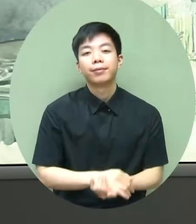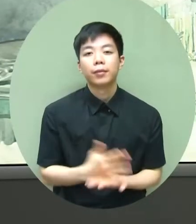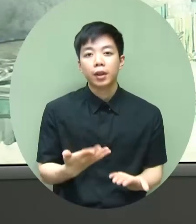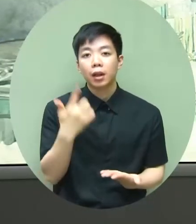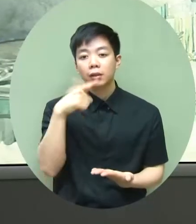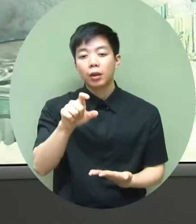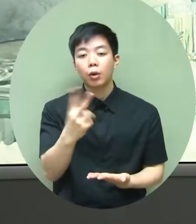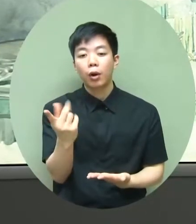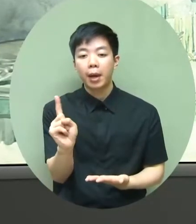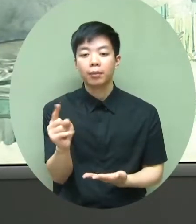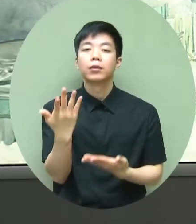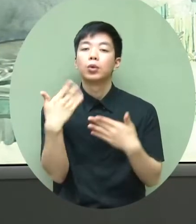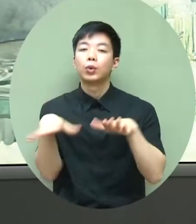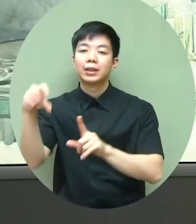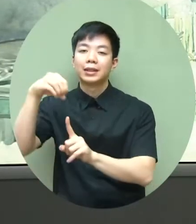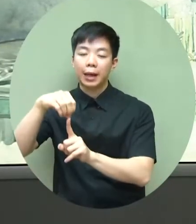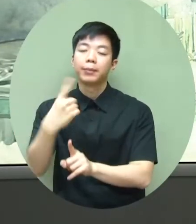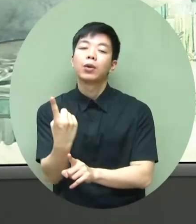question.